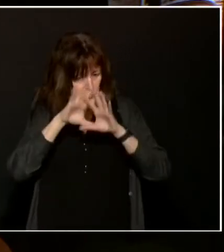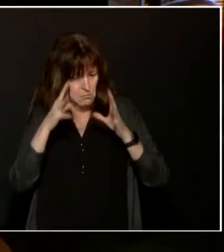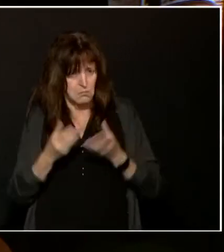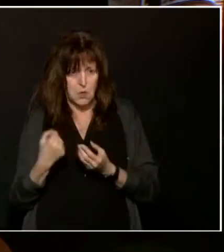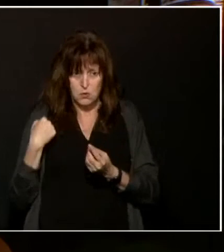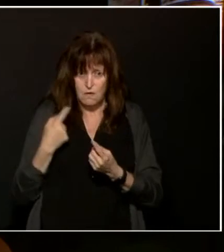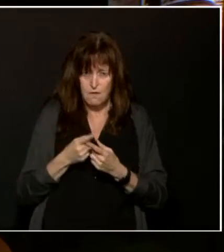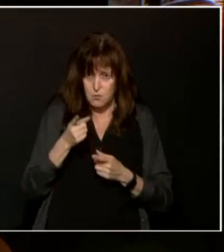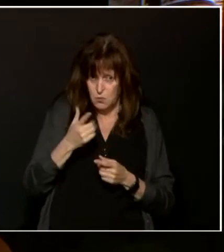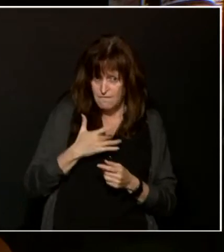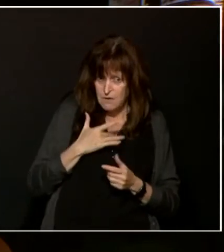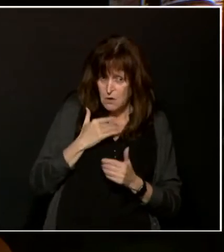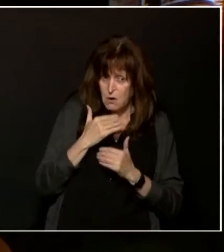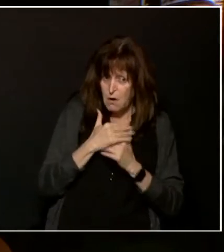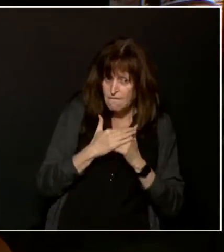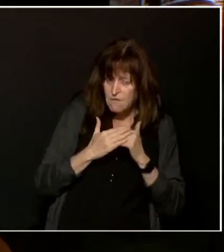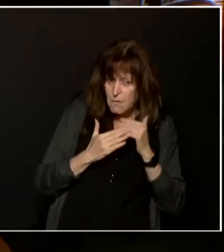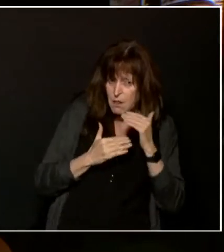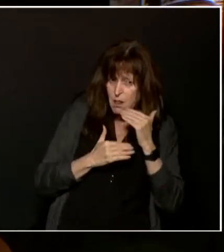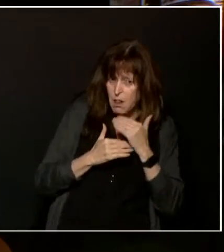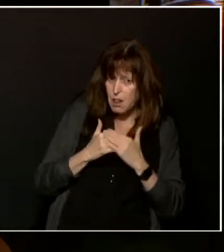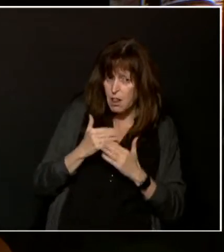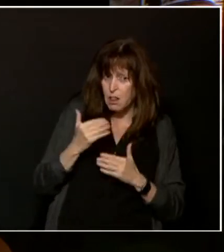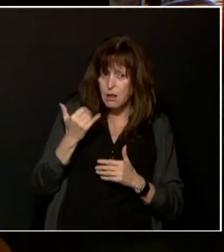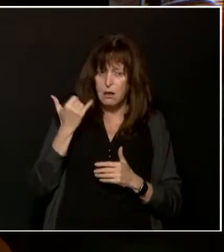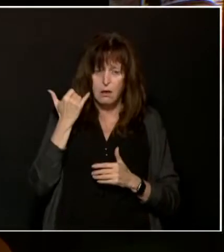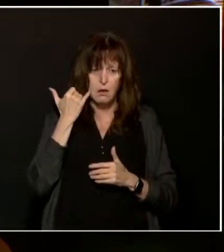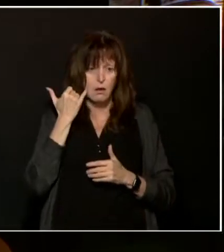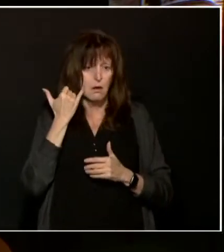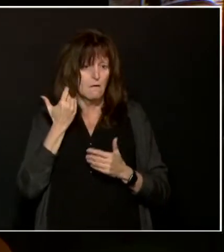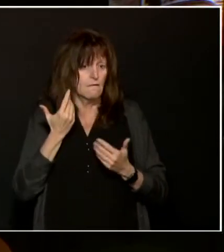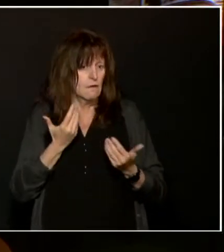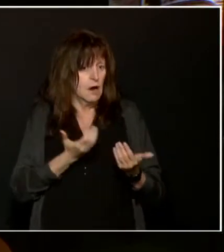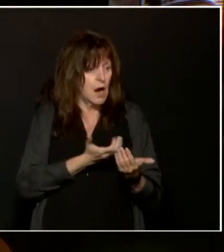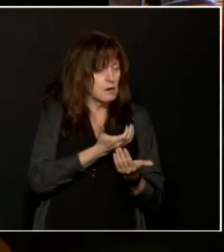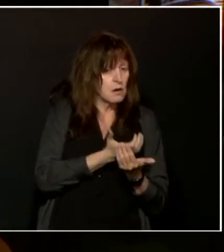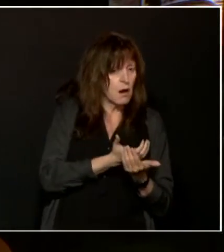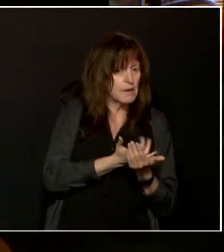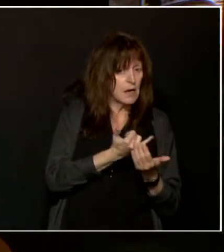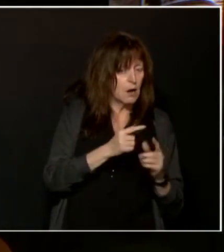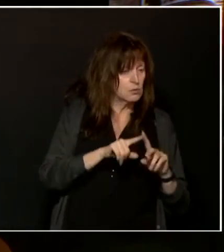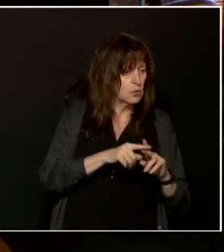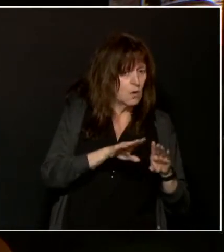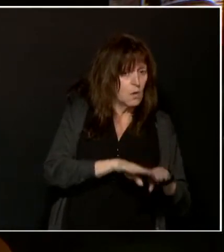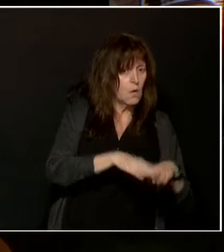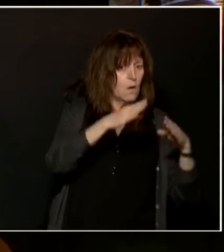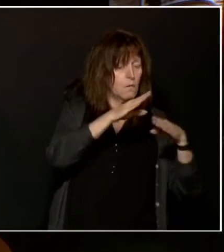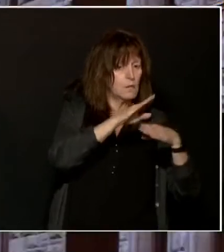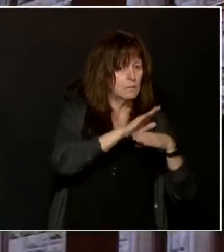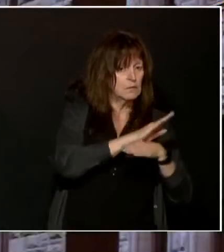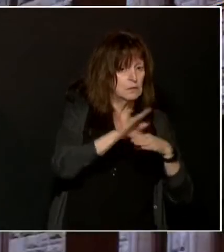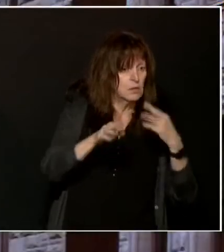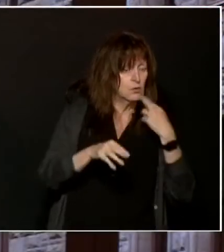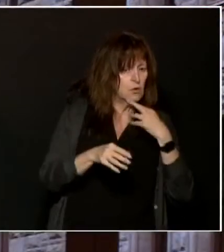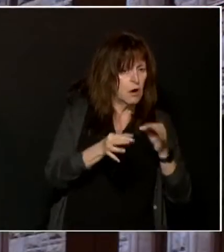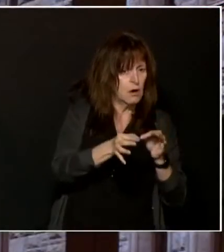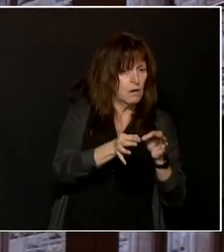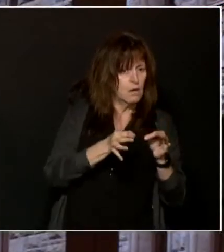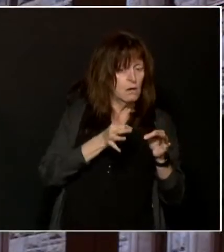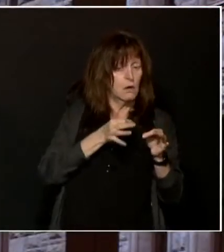if the economy starts reopening sooner than June 14th?